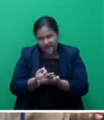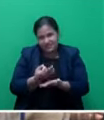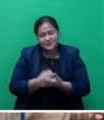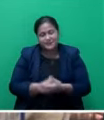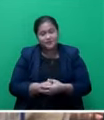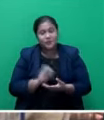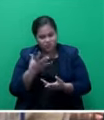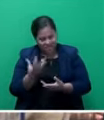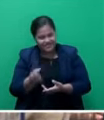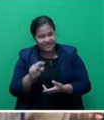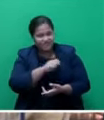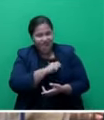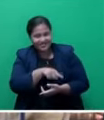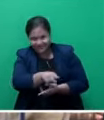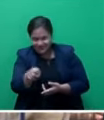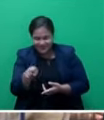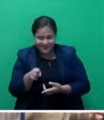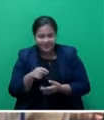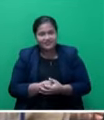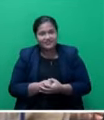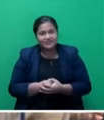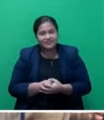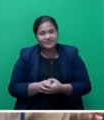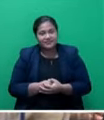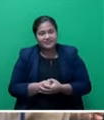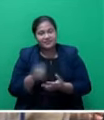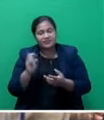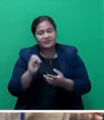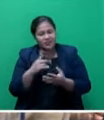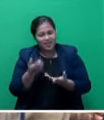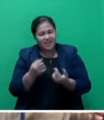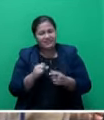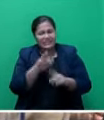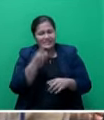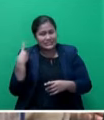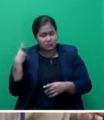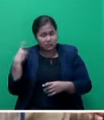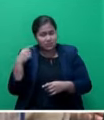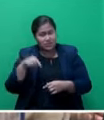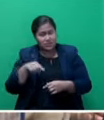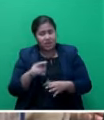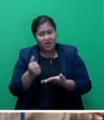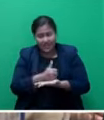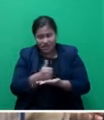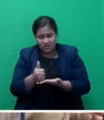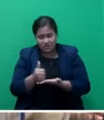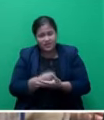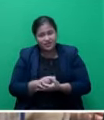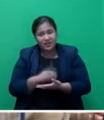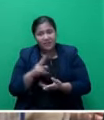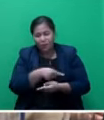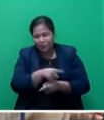trust. That trust confers a statutory fiduciary duty that confers a duty of accountability to the